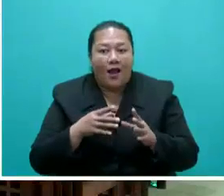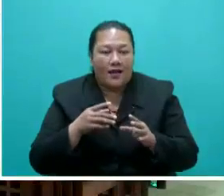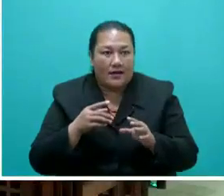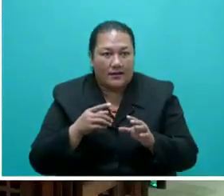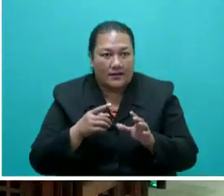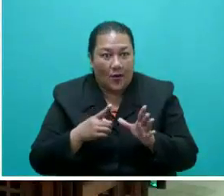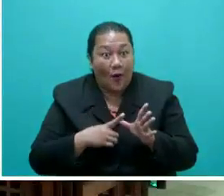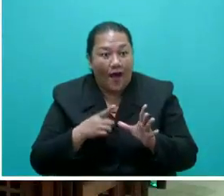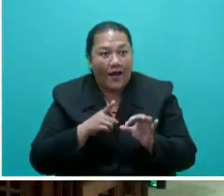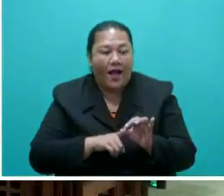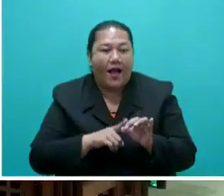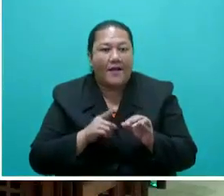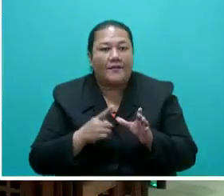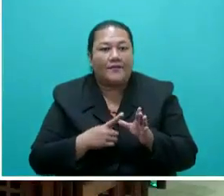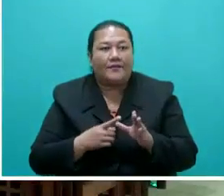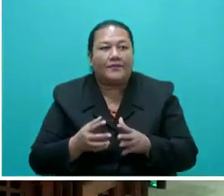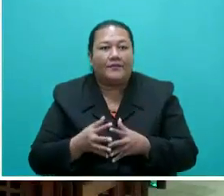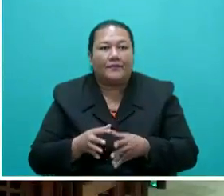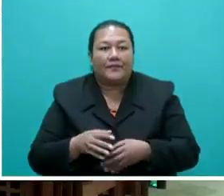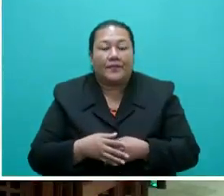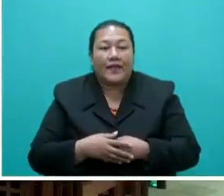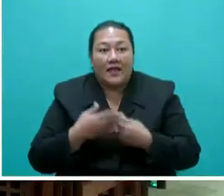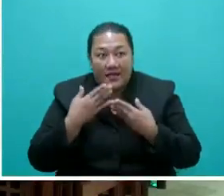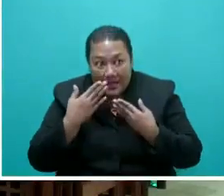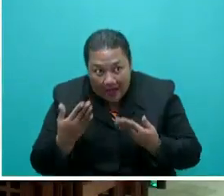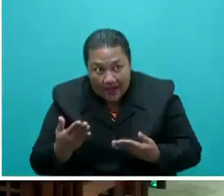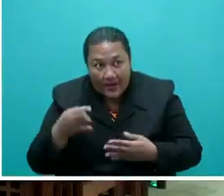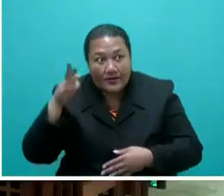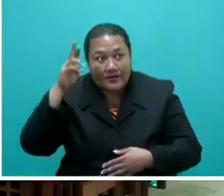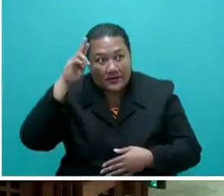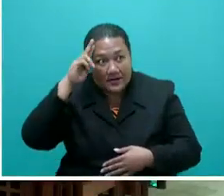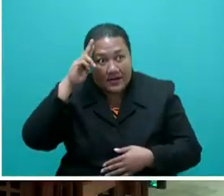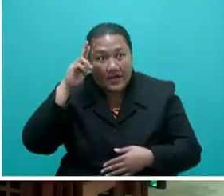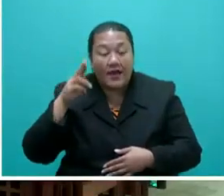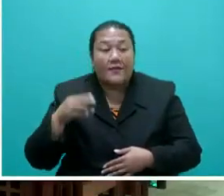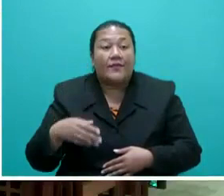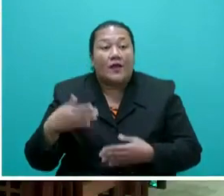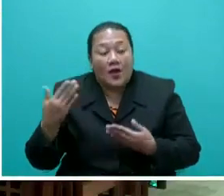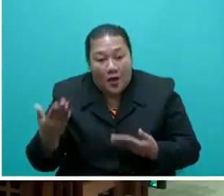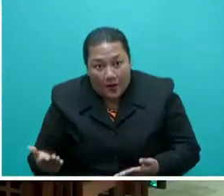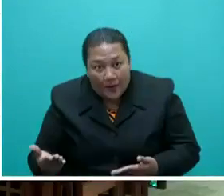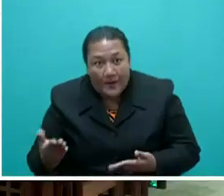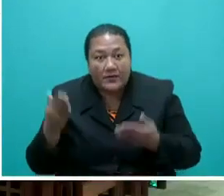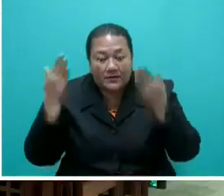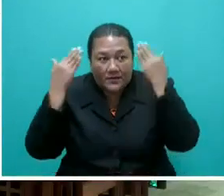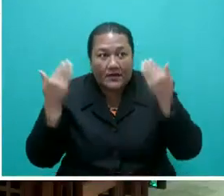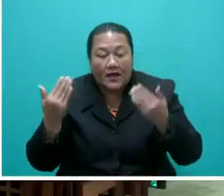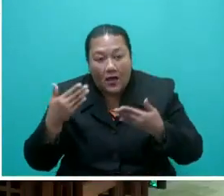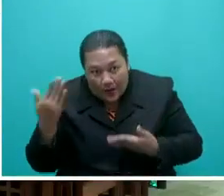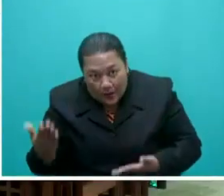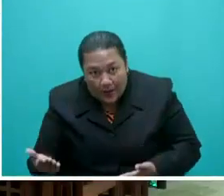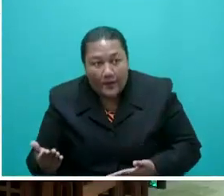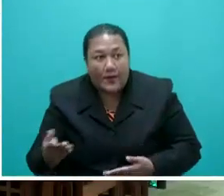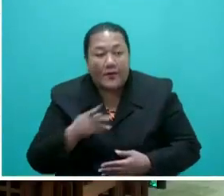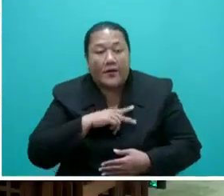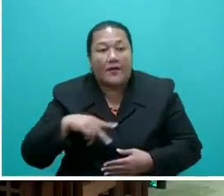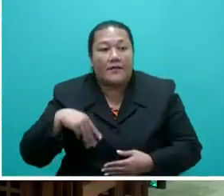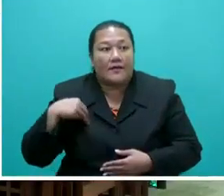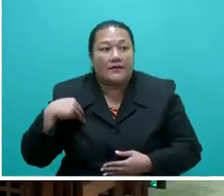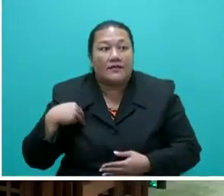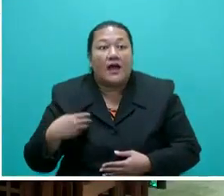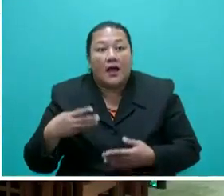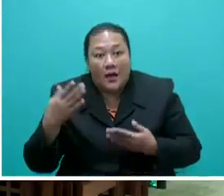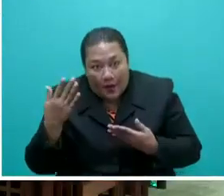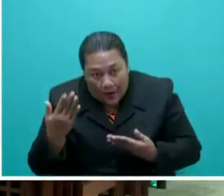Thank you, sir. Honorable Speaker, the Honorable Prime Minister, Honorable Cabinet Ministers, Honorable Leader